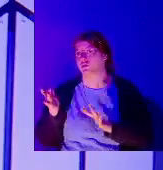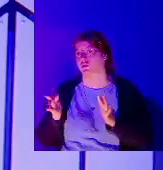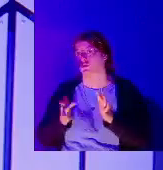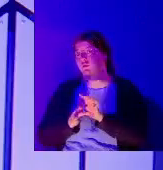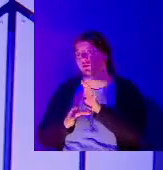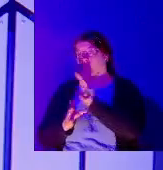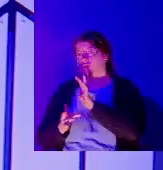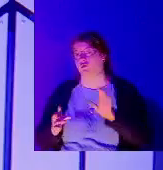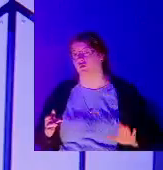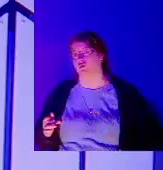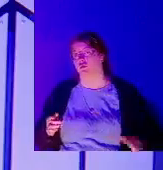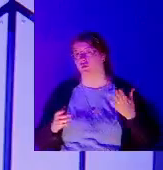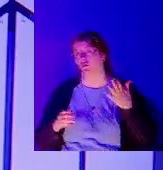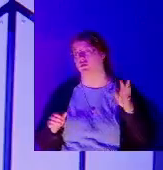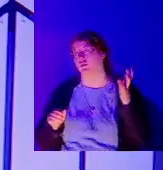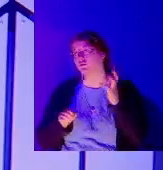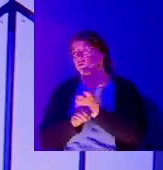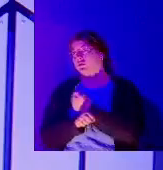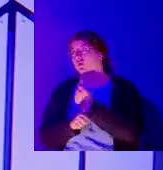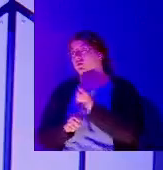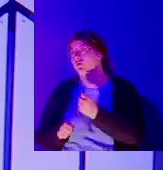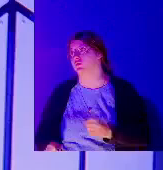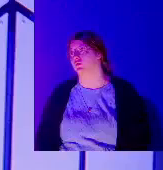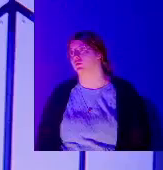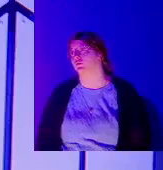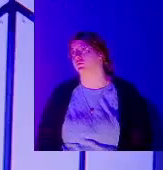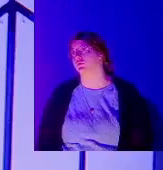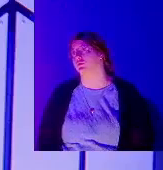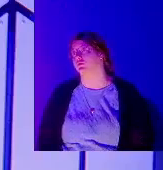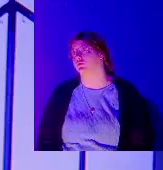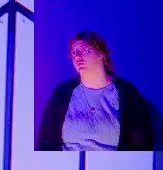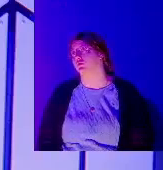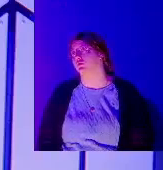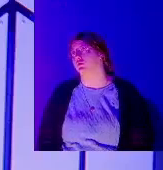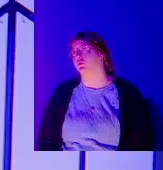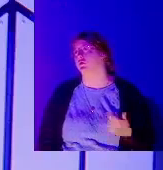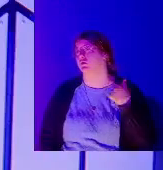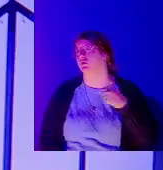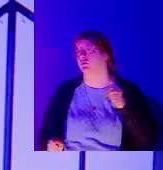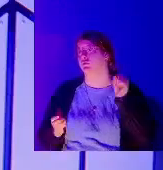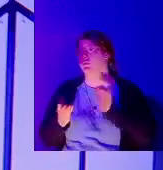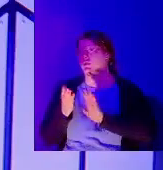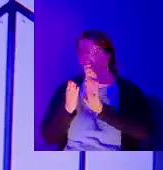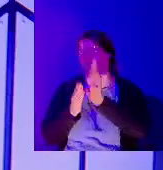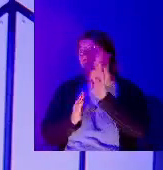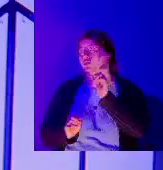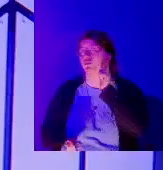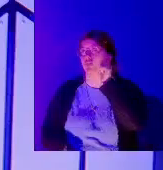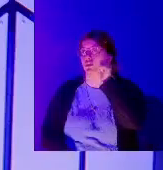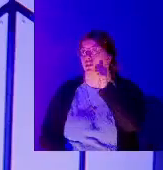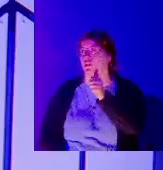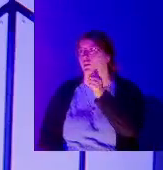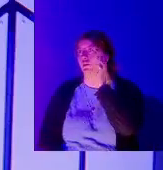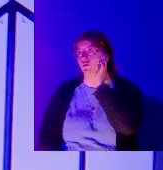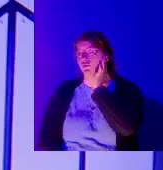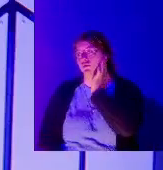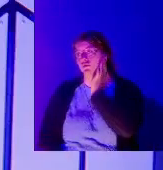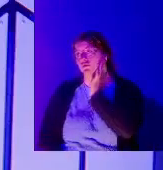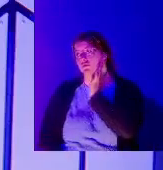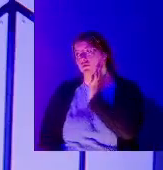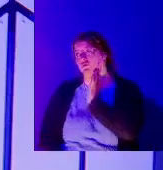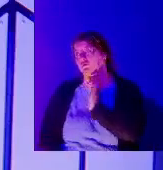Jesus Christ has won. So I can face tomorrow,